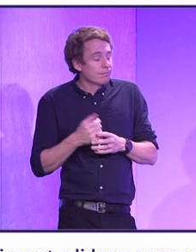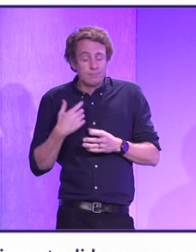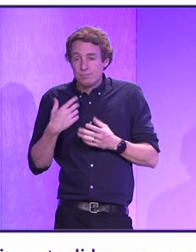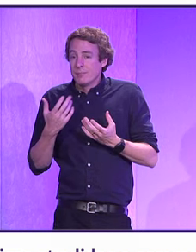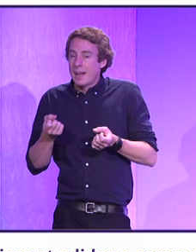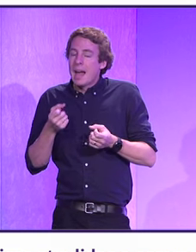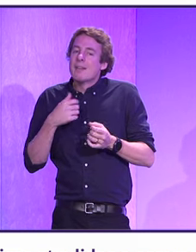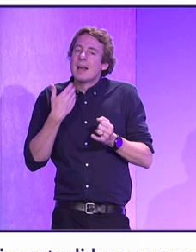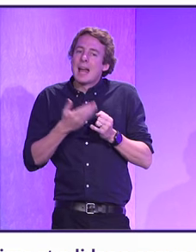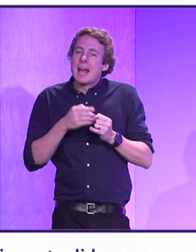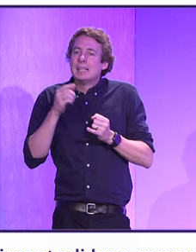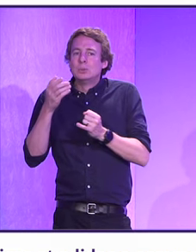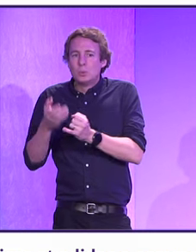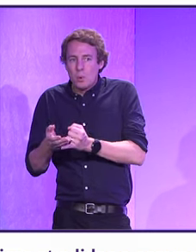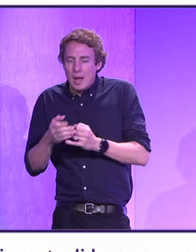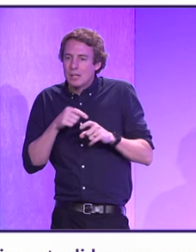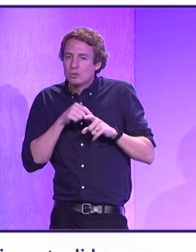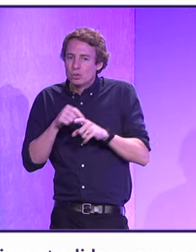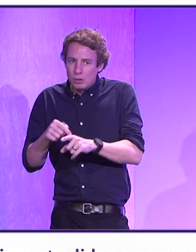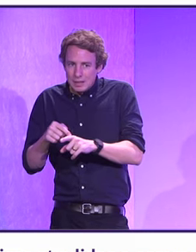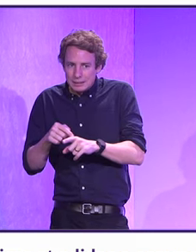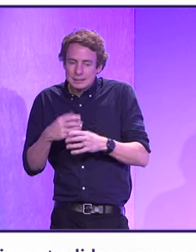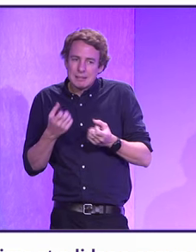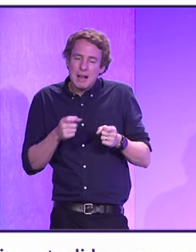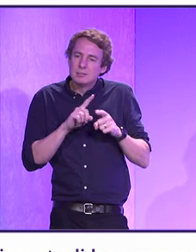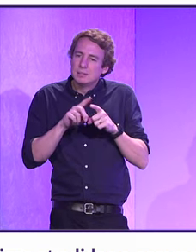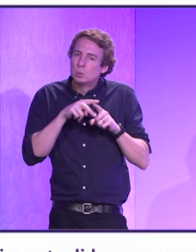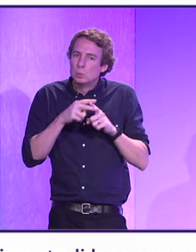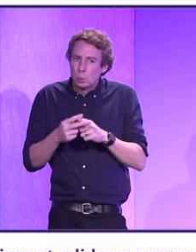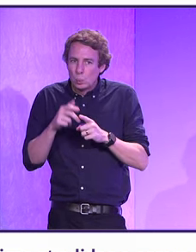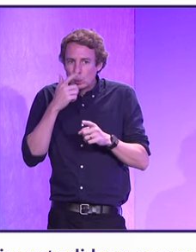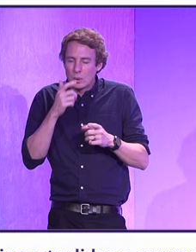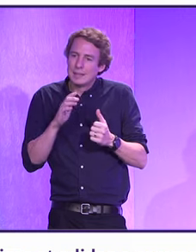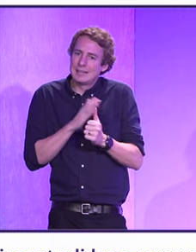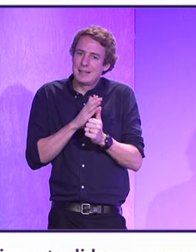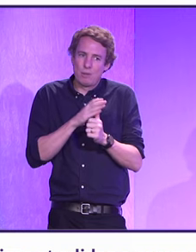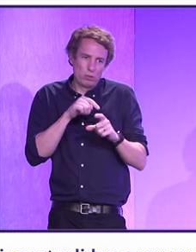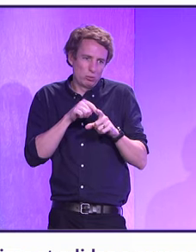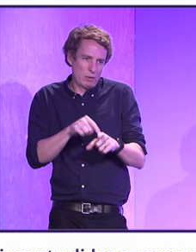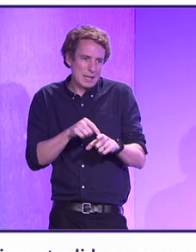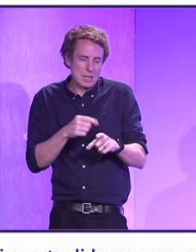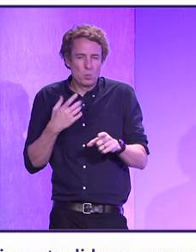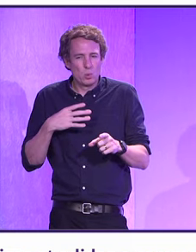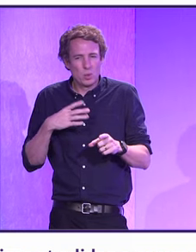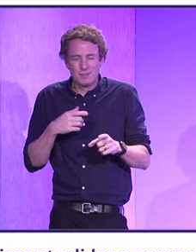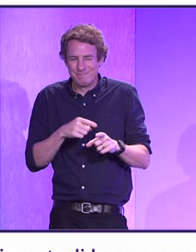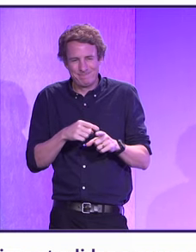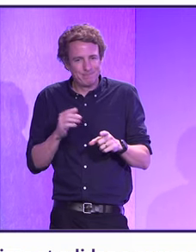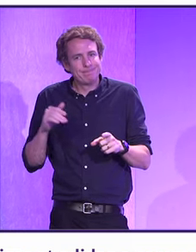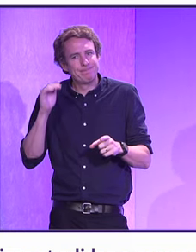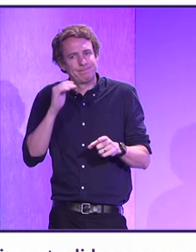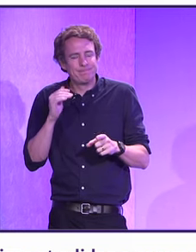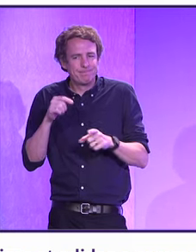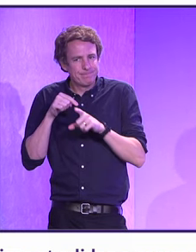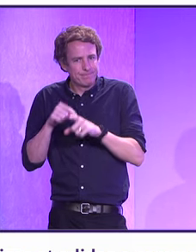open telemetry with end-to-end tracing. Of course, we have the APM tool. We use that, which also provides the default tracing. But we want it to be